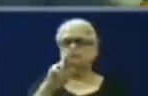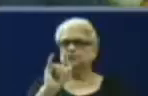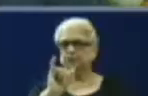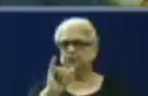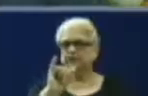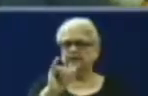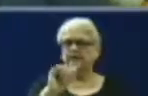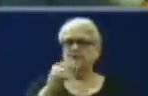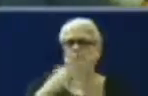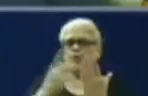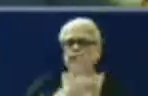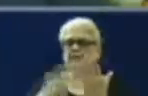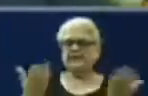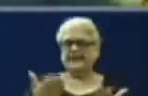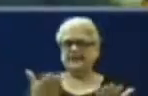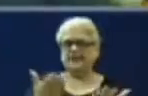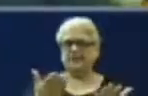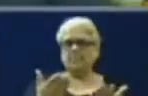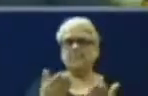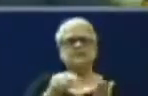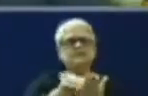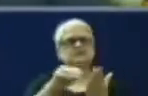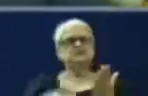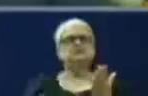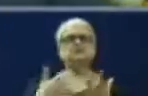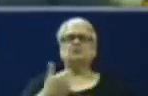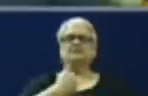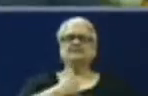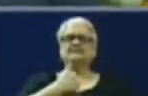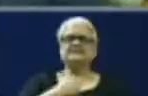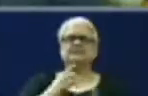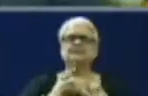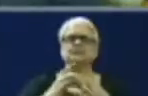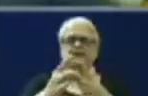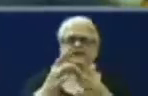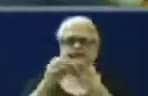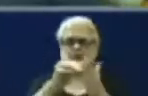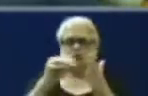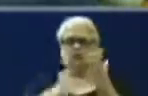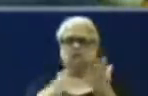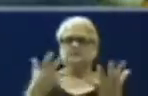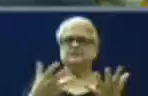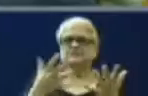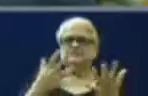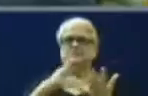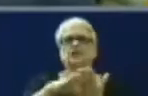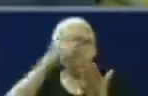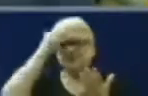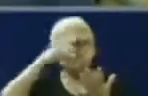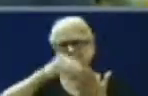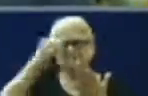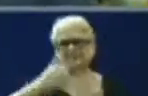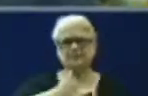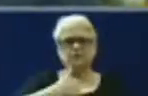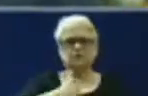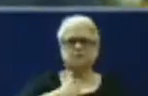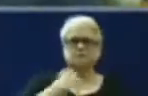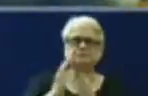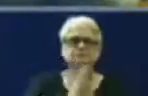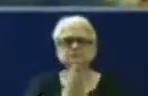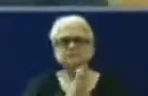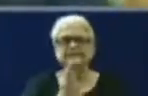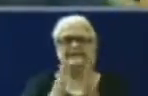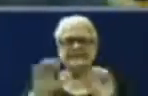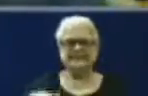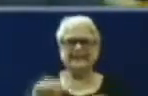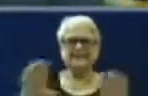who are more self-directed learners to have an opportunity to have those that type of educational experience. And so it's something